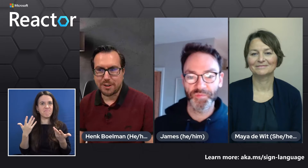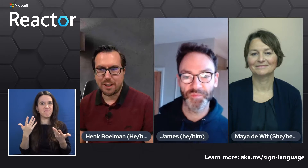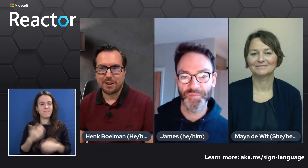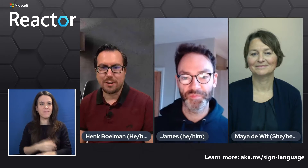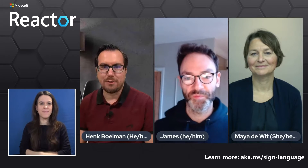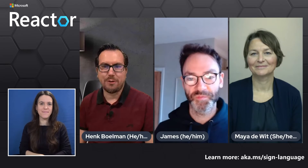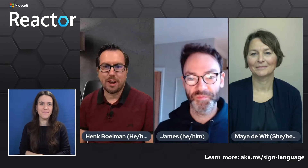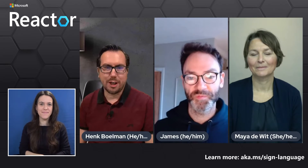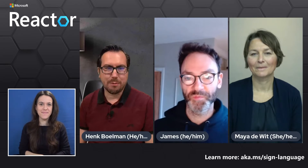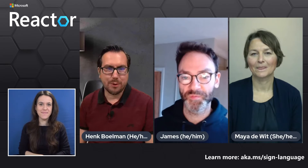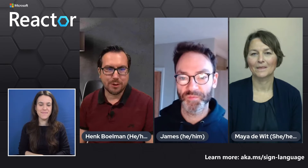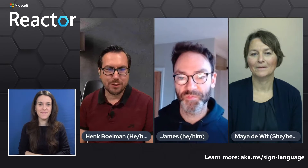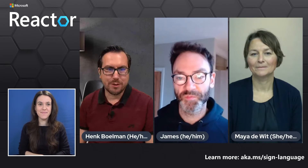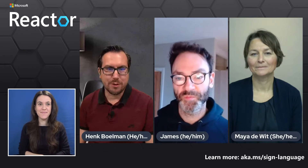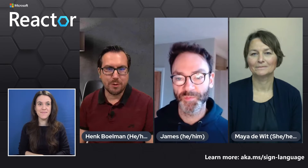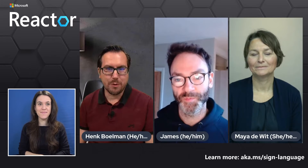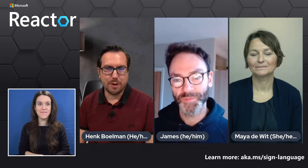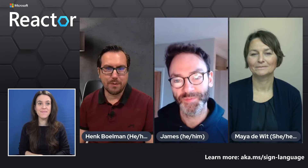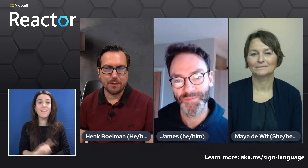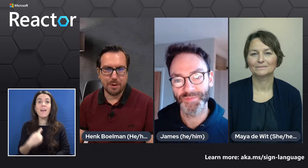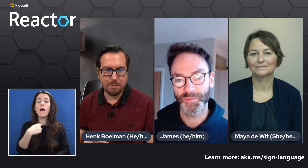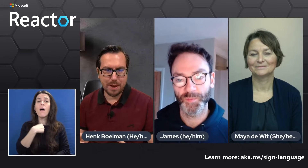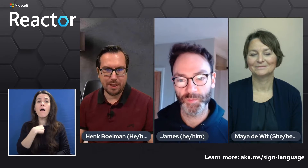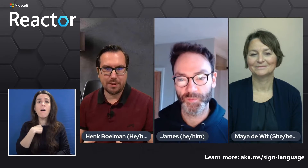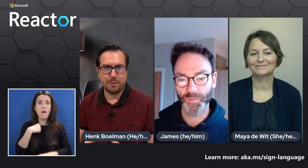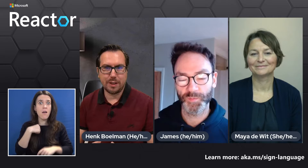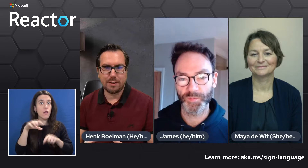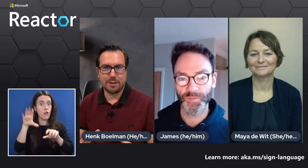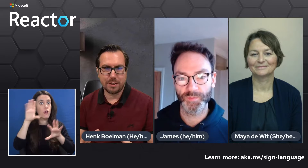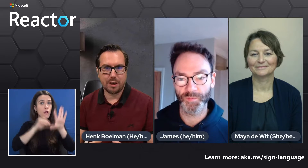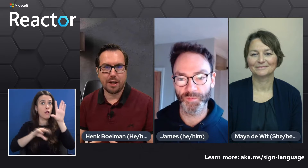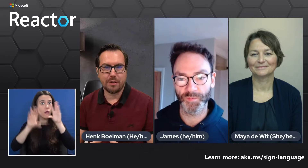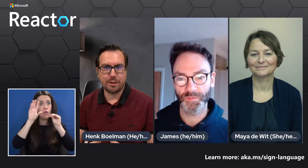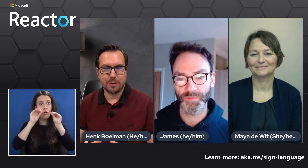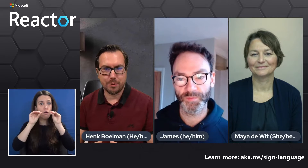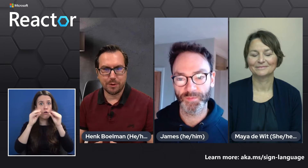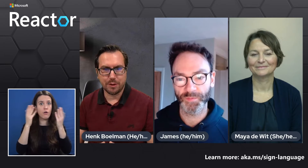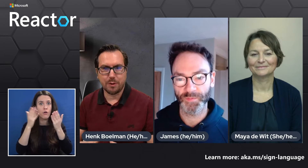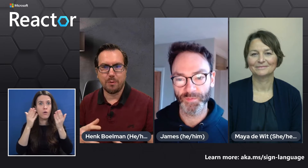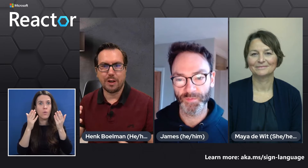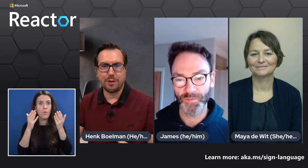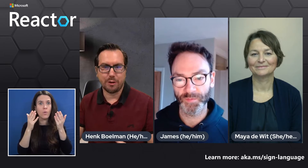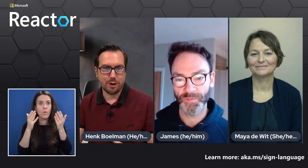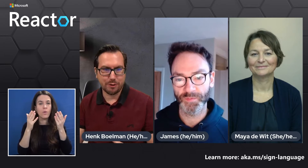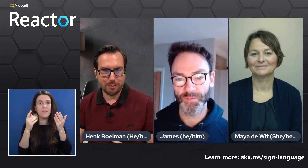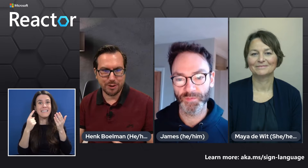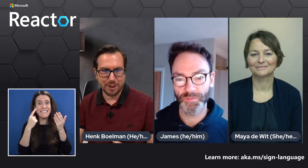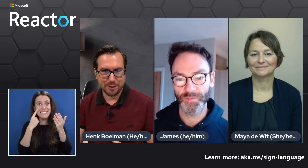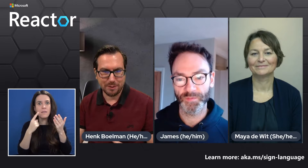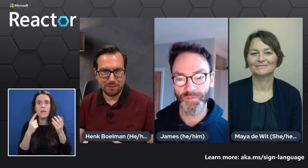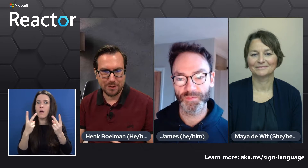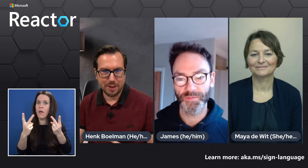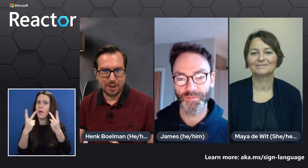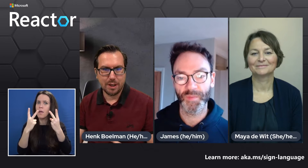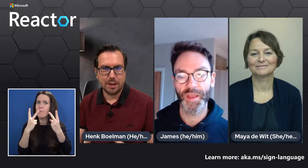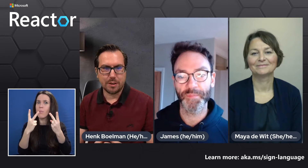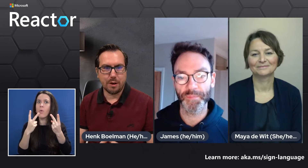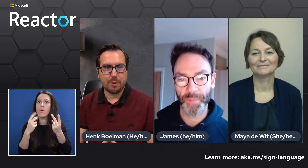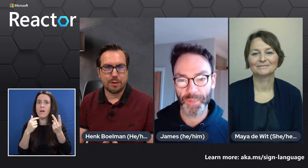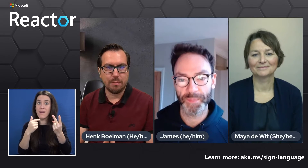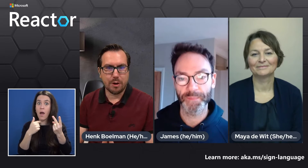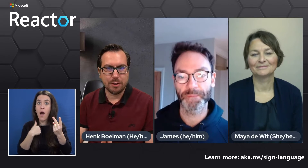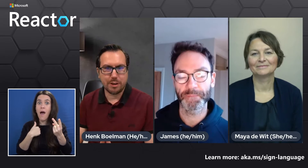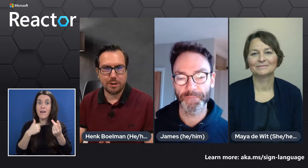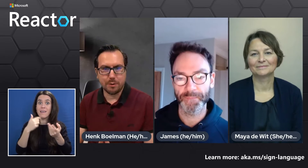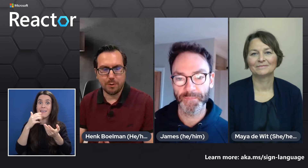learned is that it is very important to debate with the sign language interpreters what you're going to present. Yeah. So